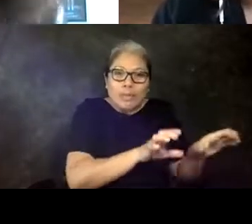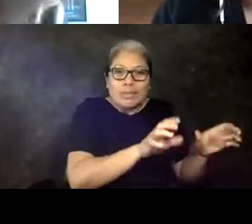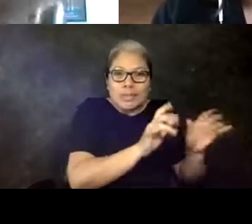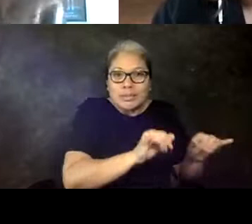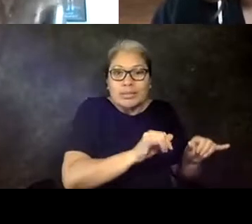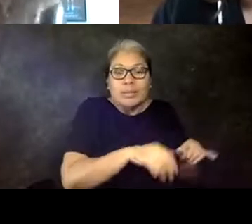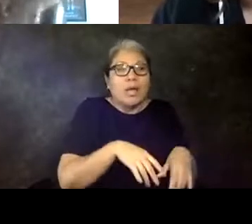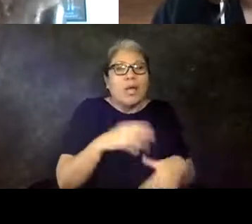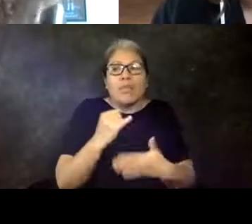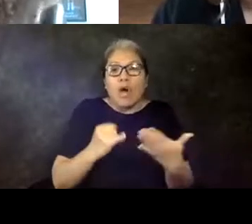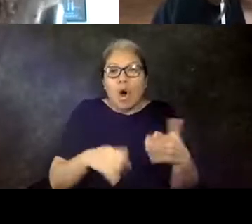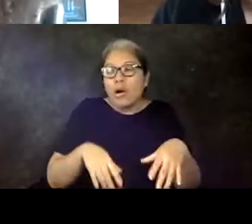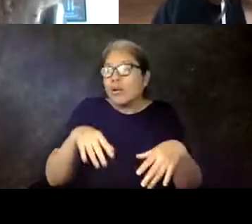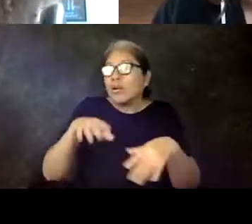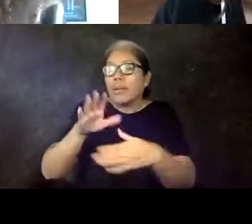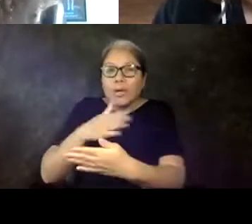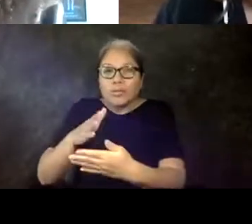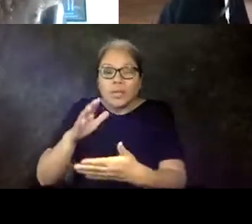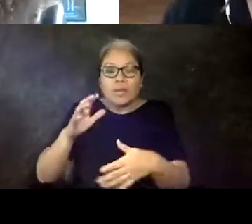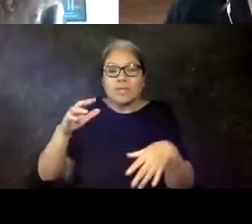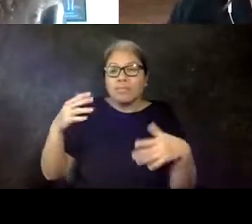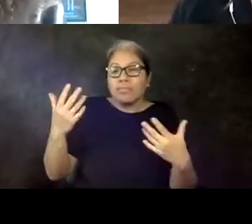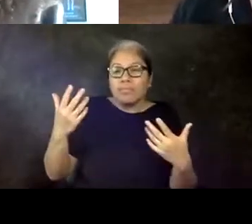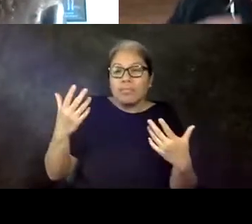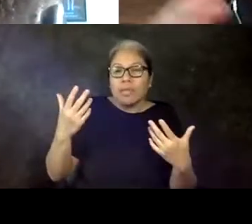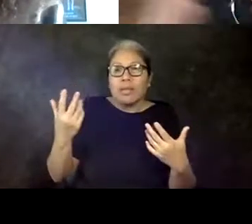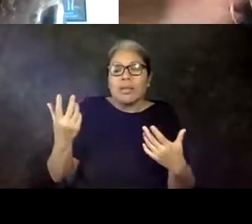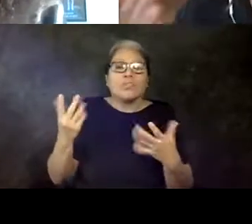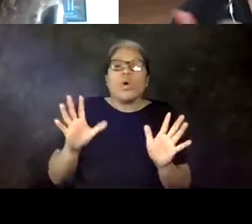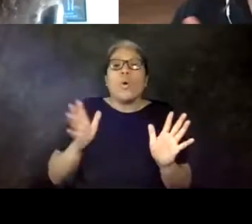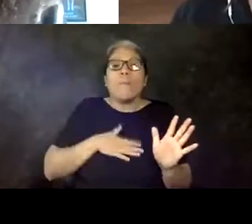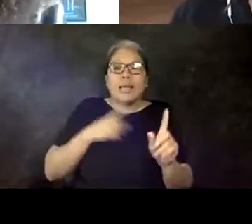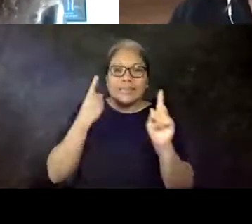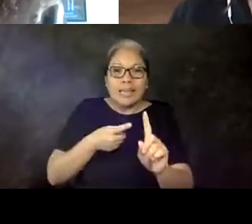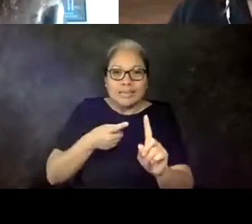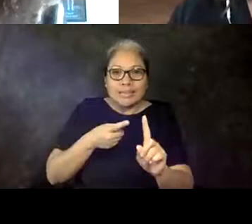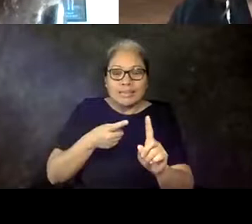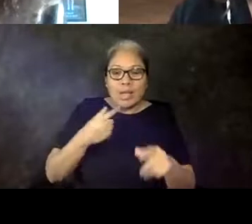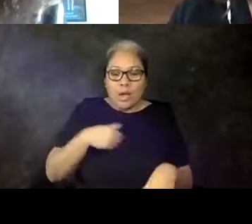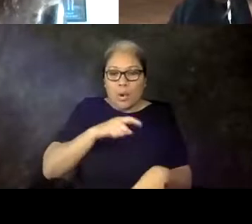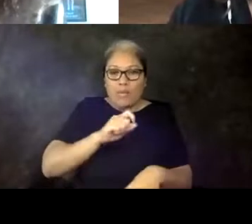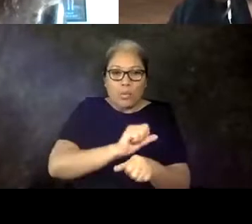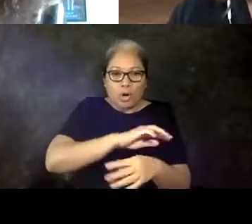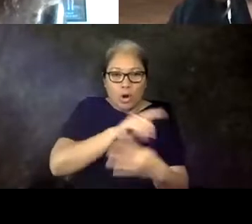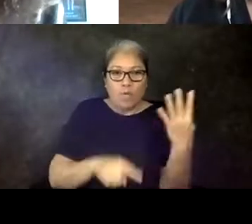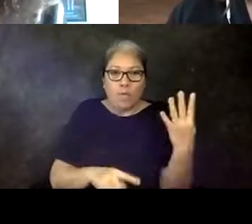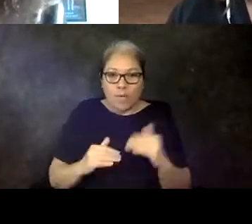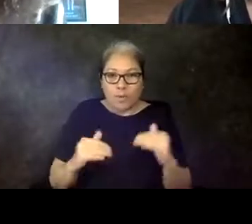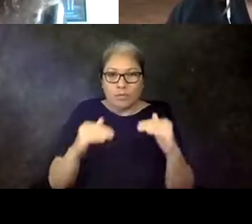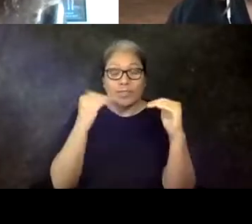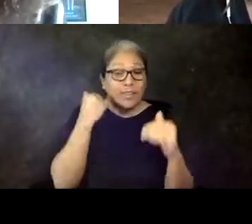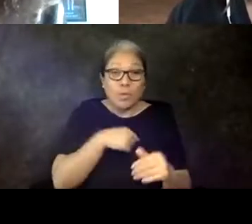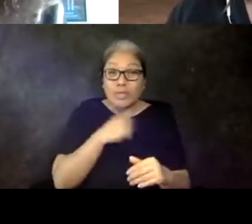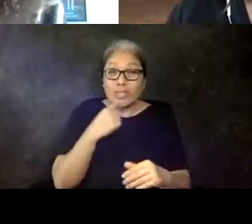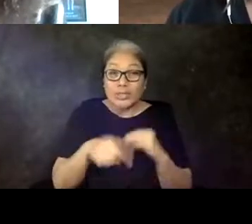that portray us as full humans with something to offer, right? So my sense is that we have to work on all four of those levels if we're serious about